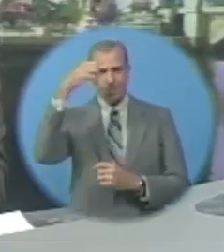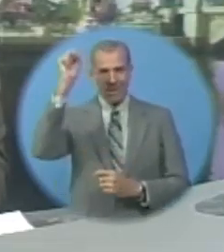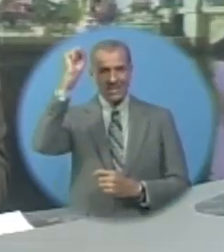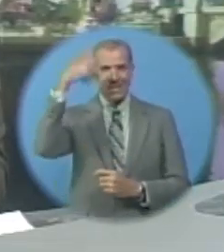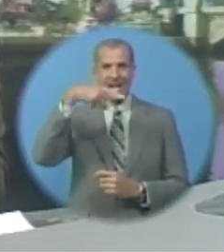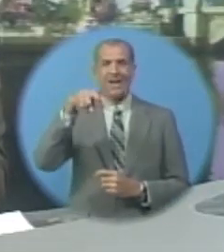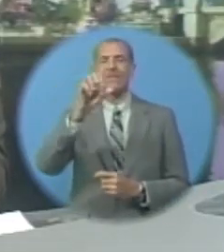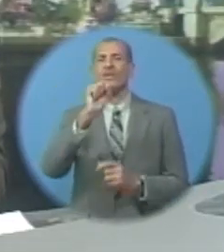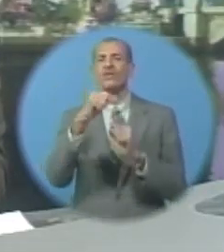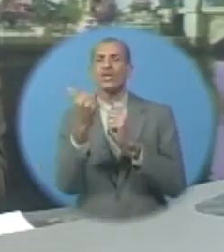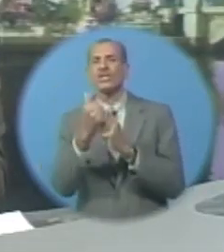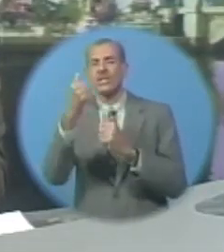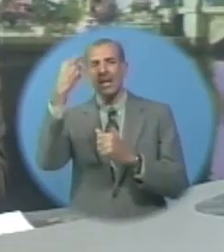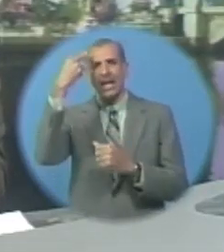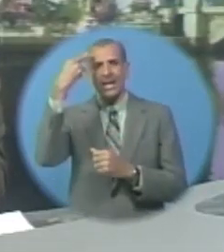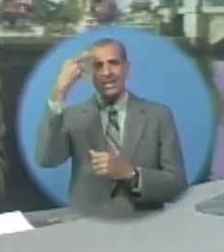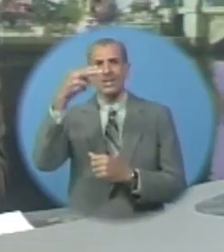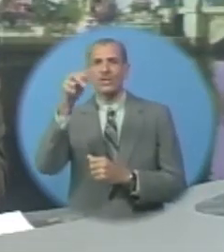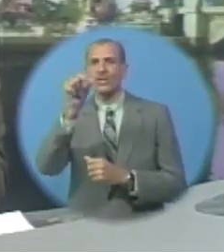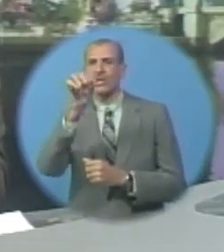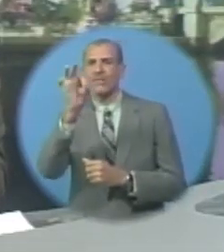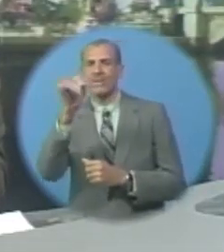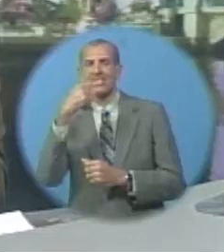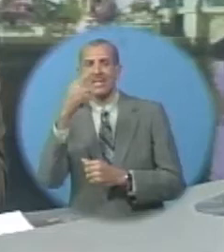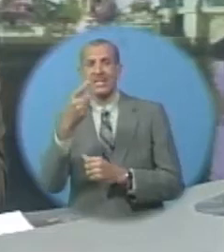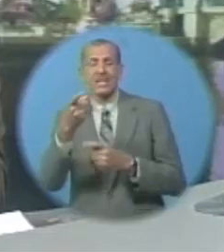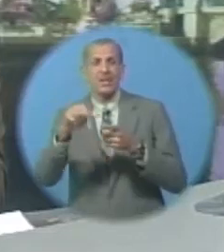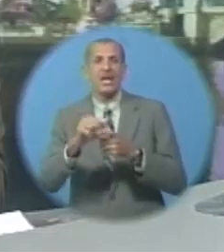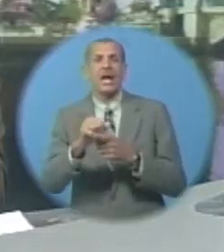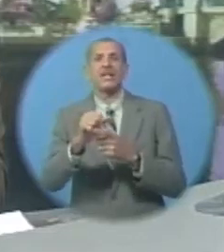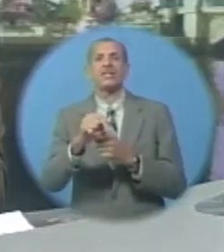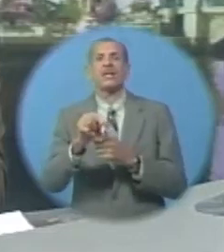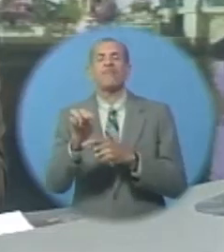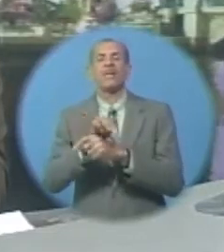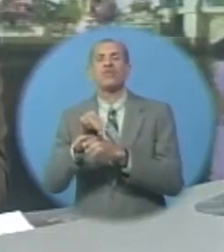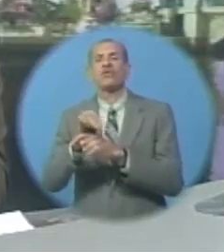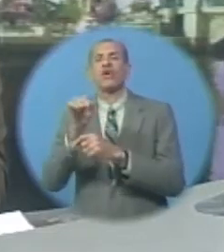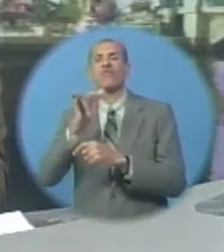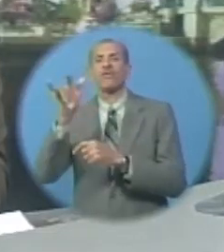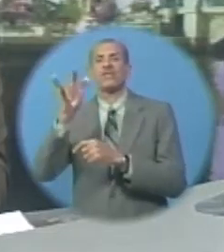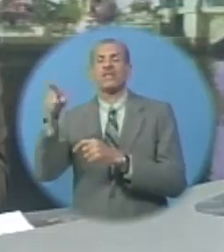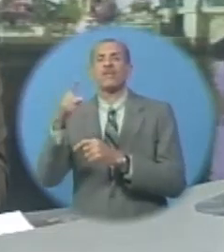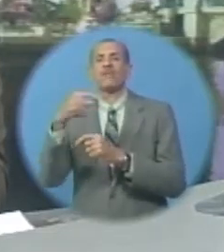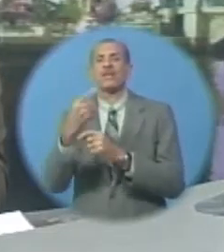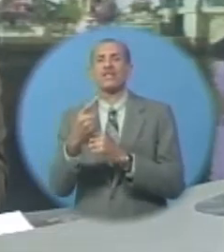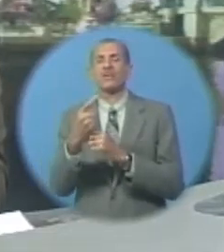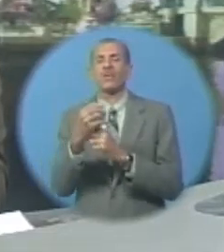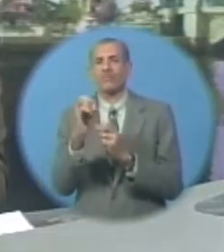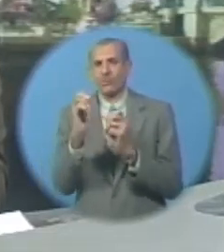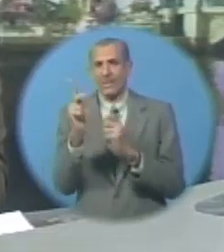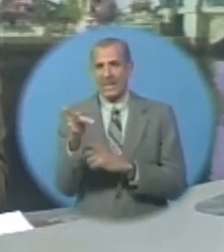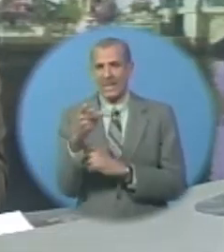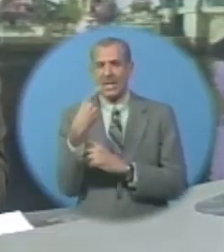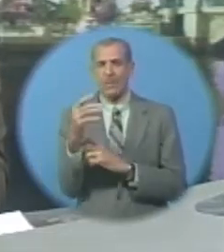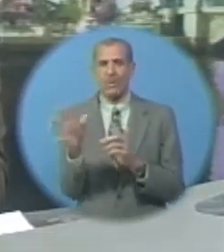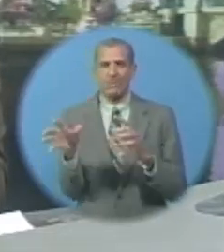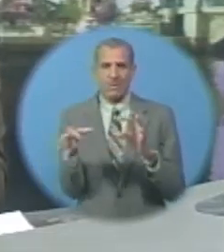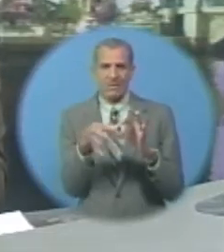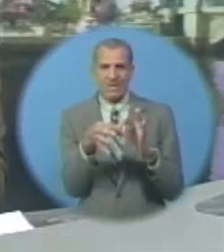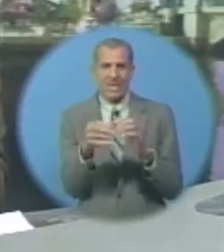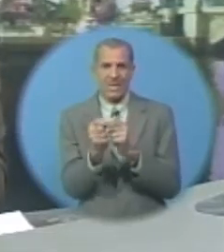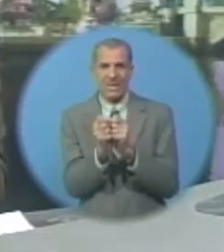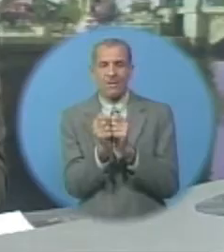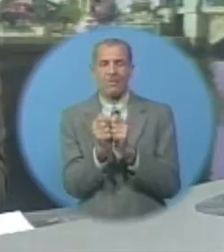association, Henderson Griffith, says the event, which is sanctioned by the Ministry of Foreign Affairs, will bring together the various Barbadian organizations